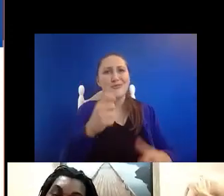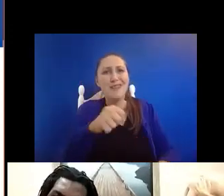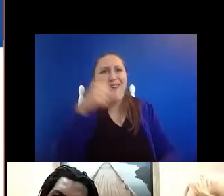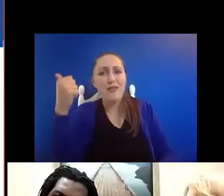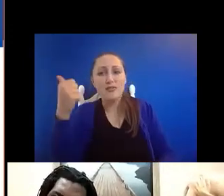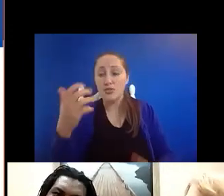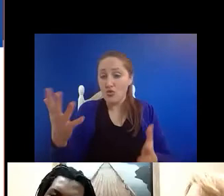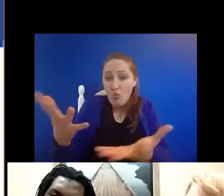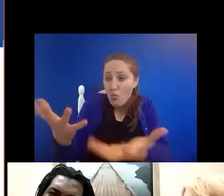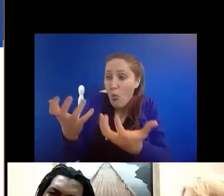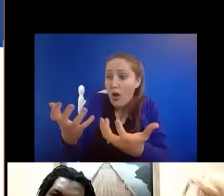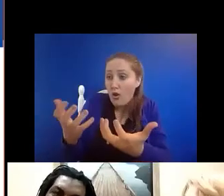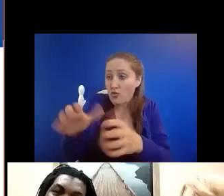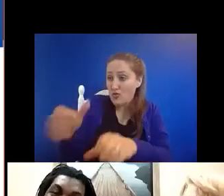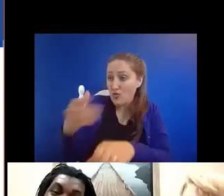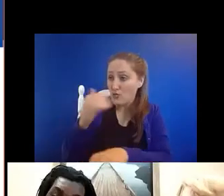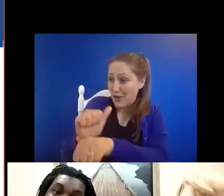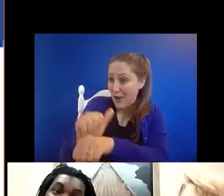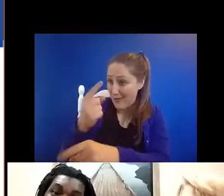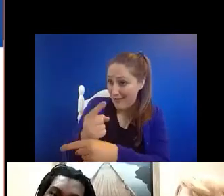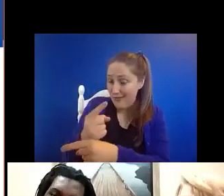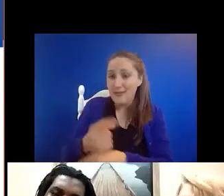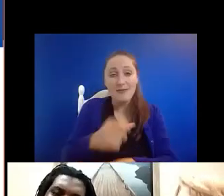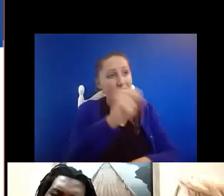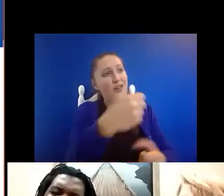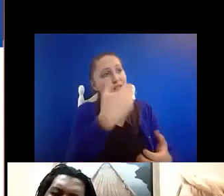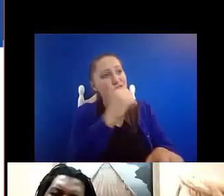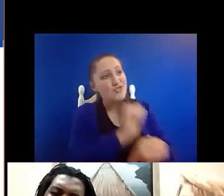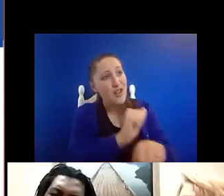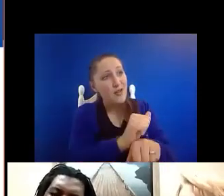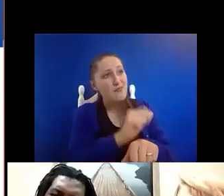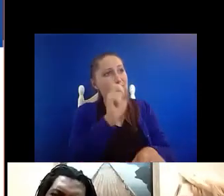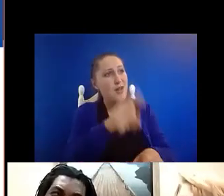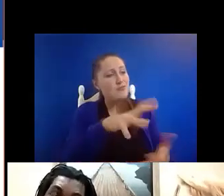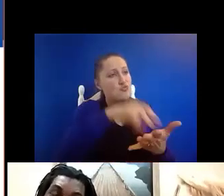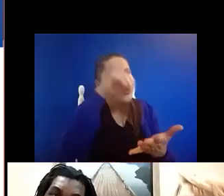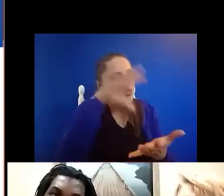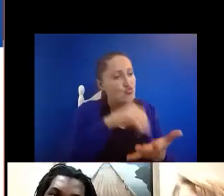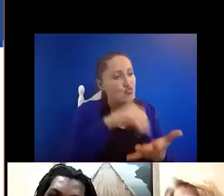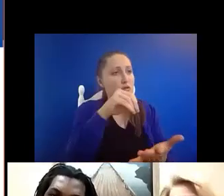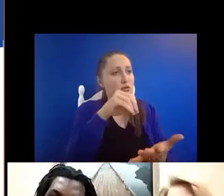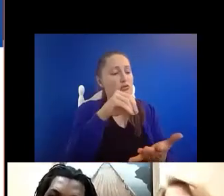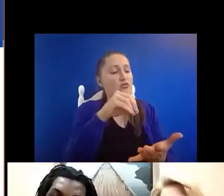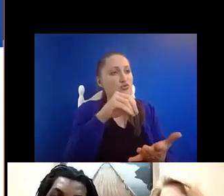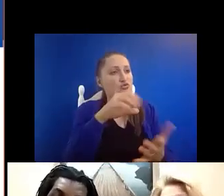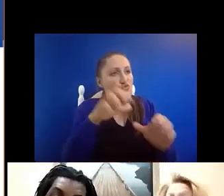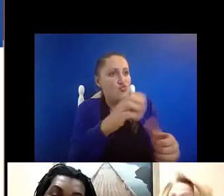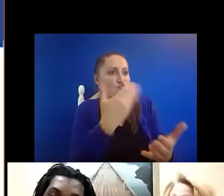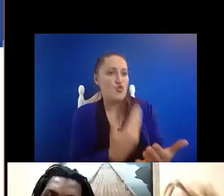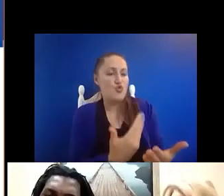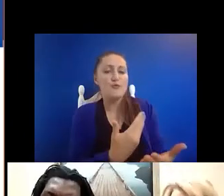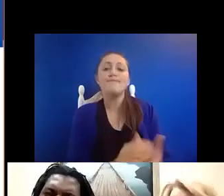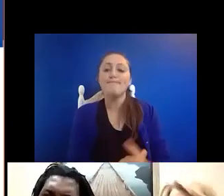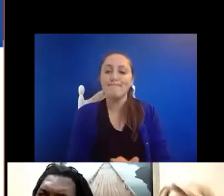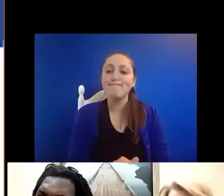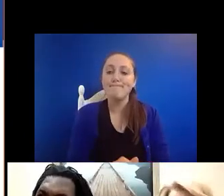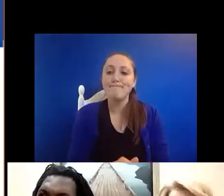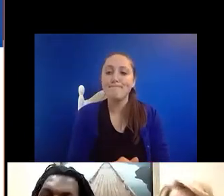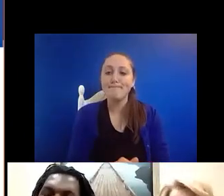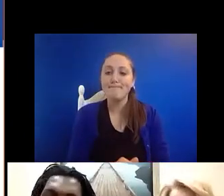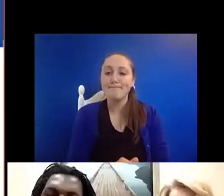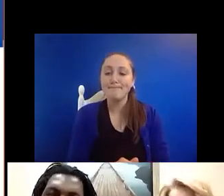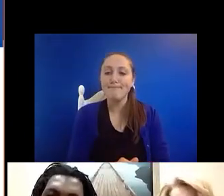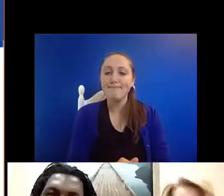job. They got learn. They got do good. So we spent a lot of